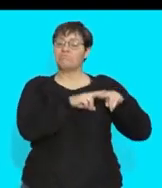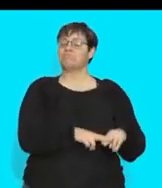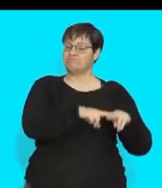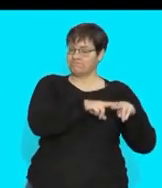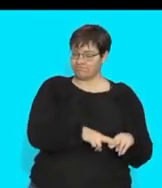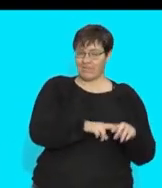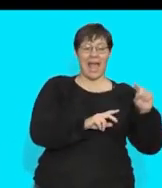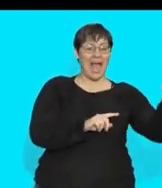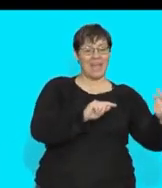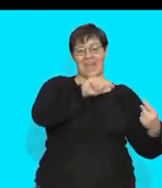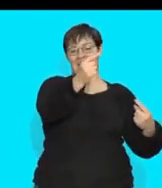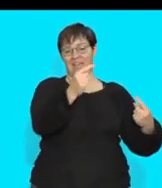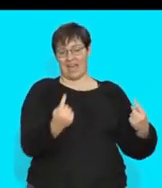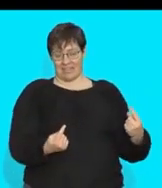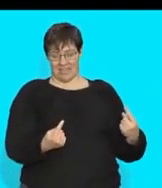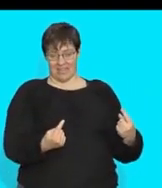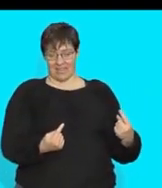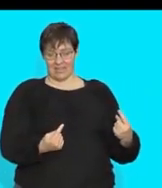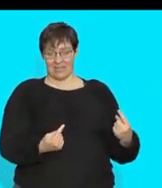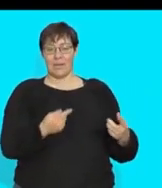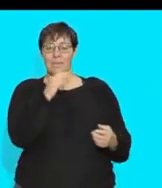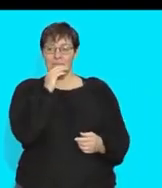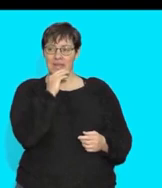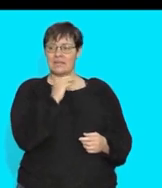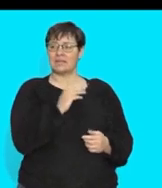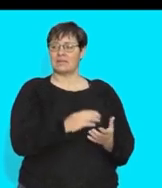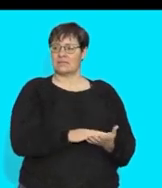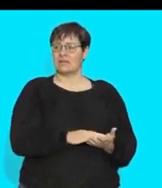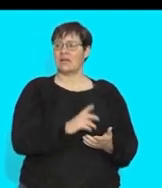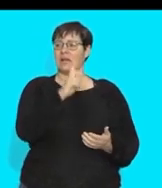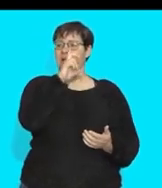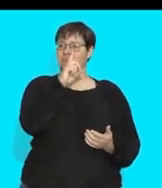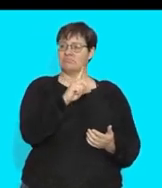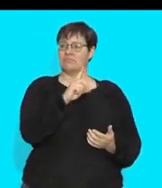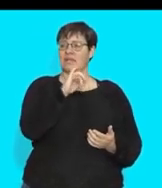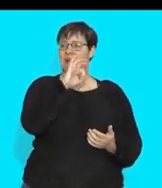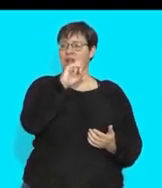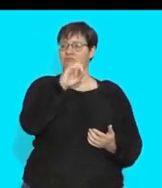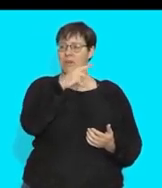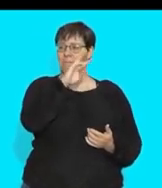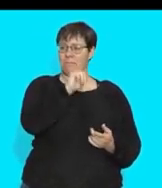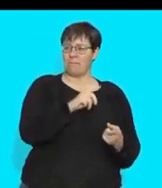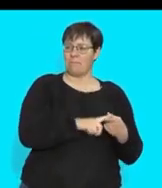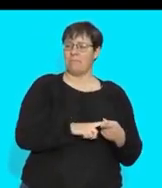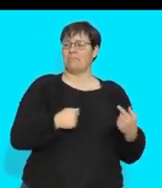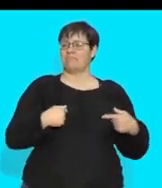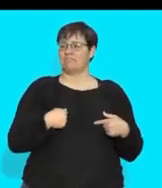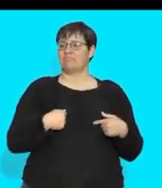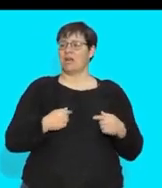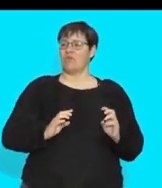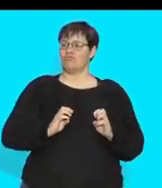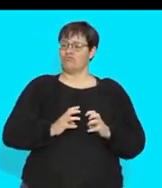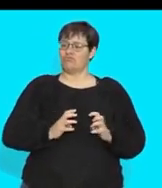and that comes to the diaphragm. And then we have the ribs. And in between the ribs, we have the intercostal